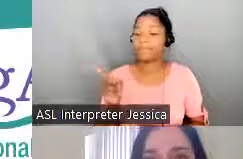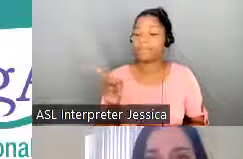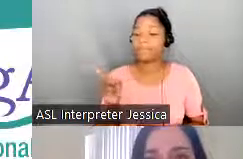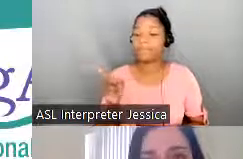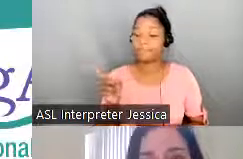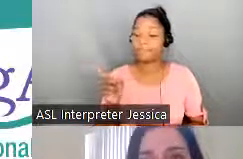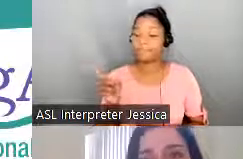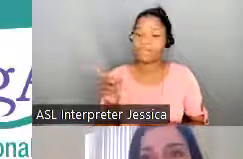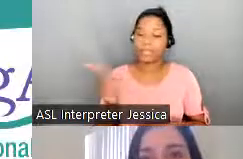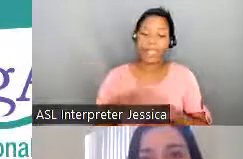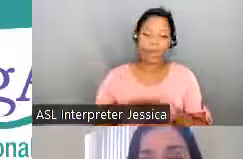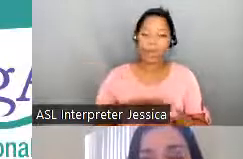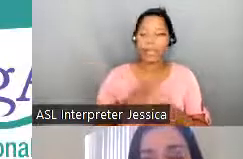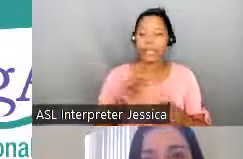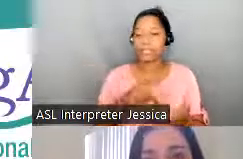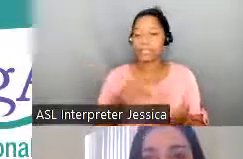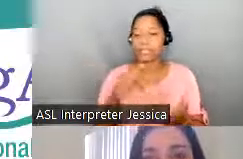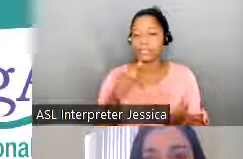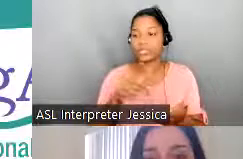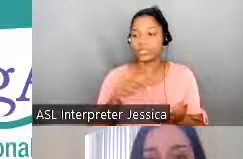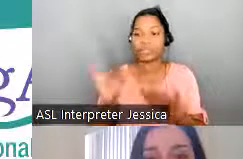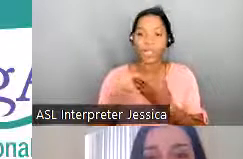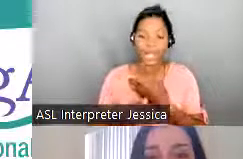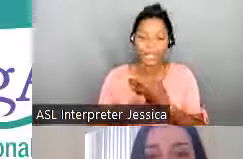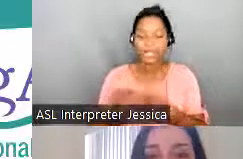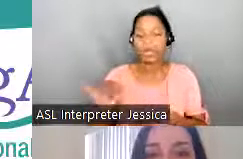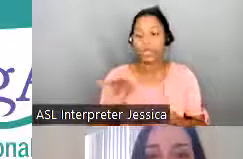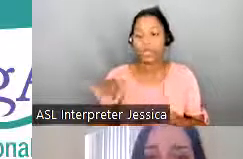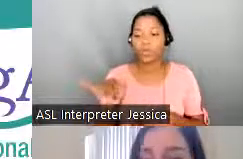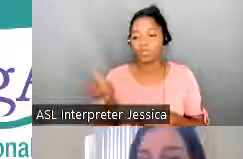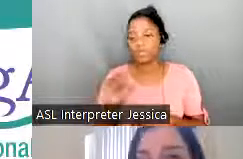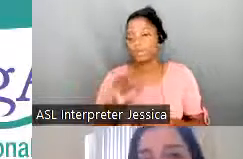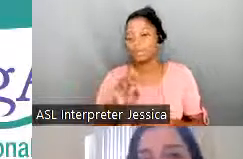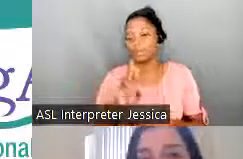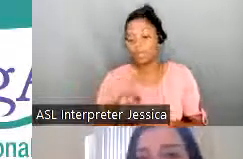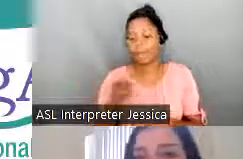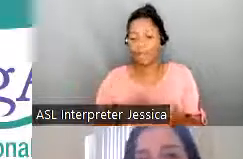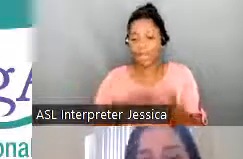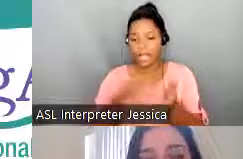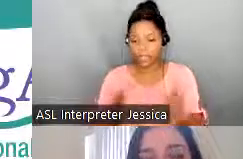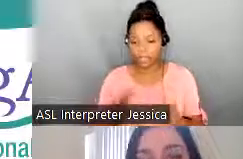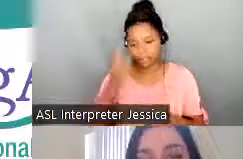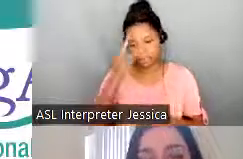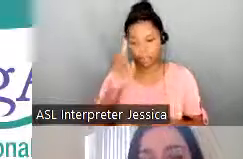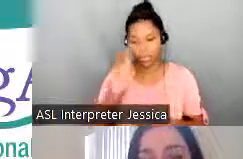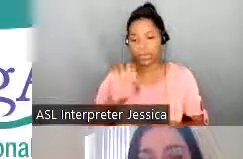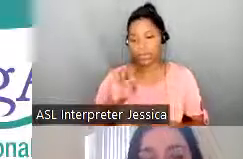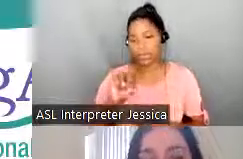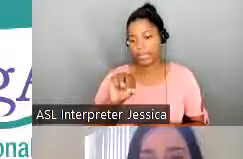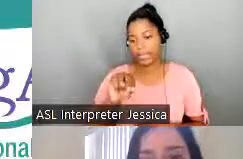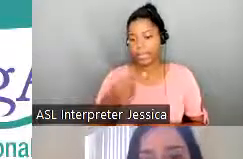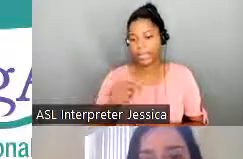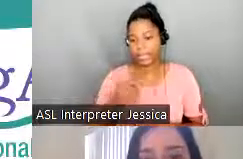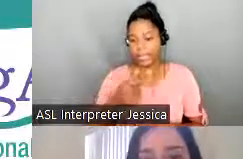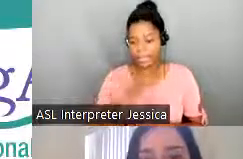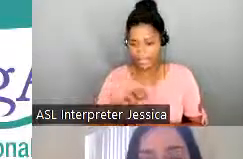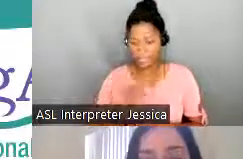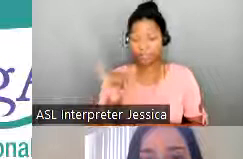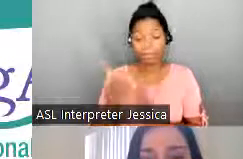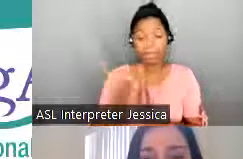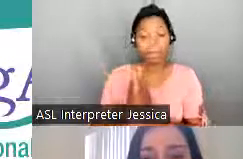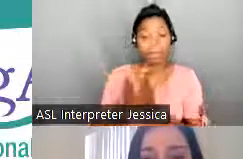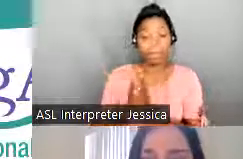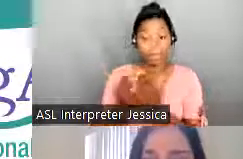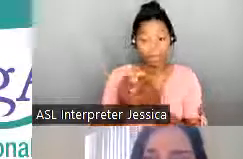ENGAGED Project Advisory Committee and as a subcontractor for ENGAGED. So this booklet, you can share it with the older adults you serve, help them